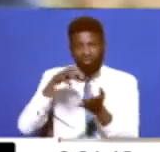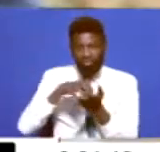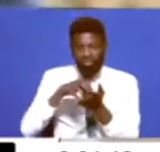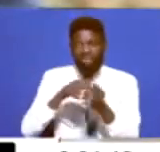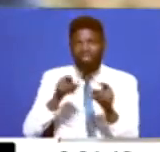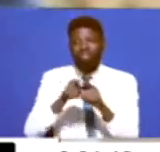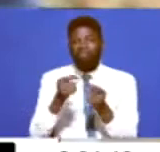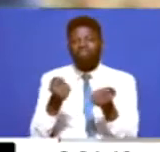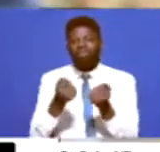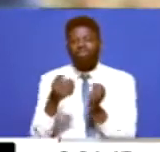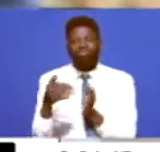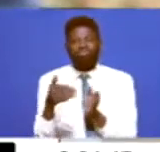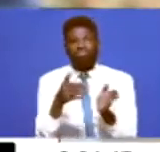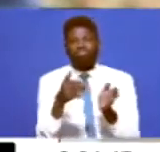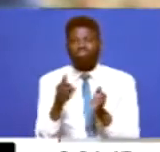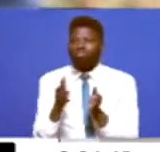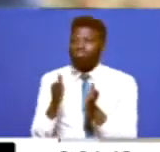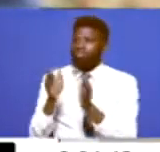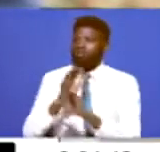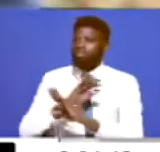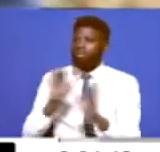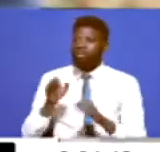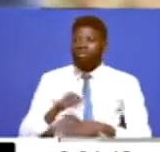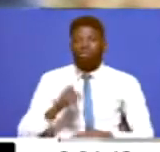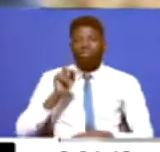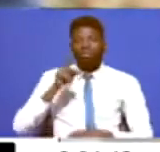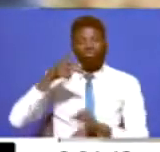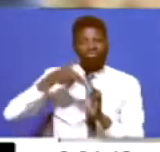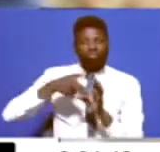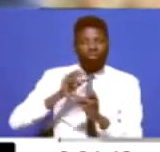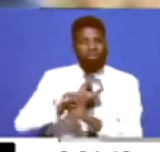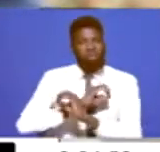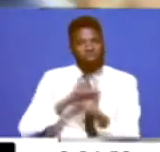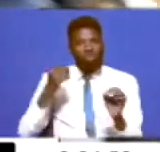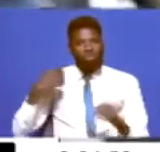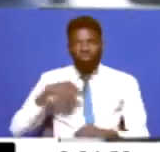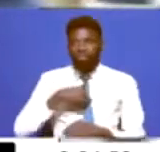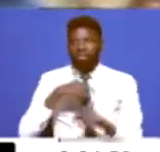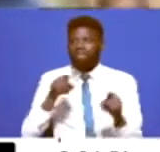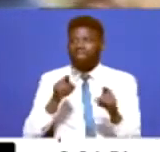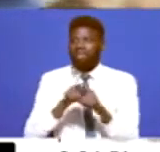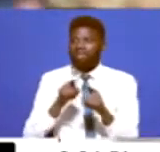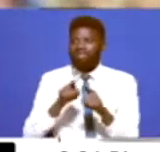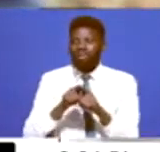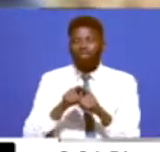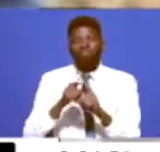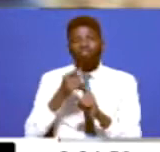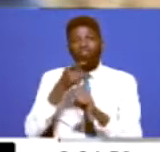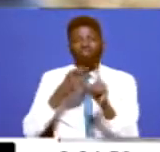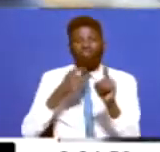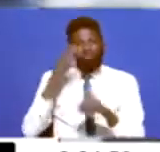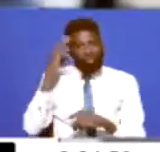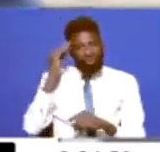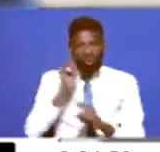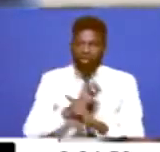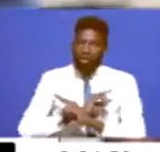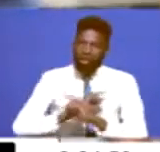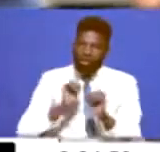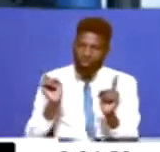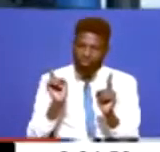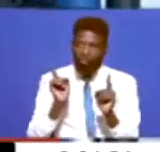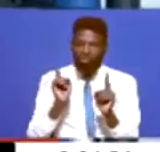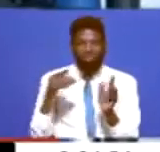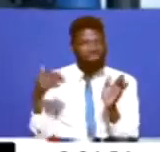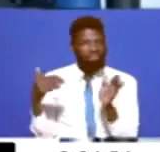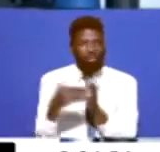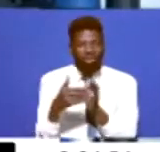area. Petroli hakuna, mafuta hakuna, na sisi hatuchukui mafuta ya Somalia, amekatazwa mafuta ya Somalia